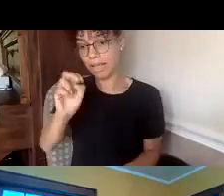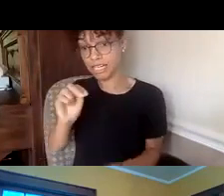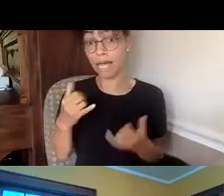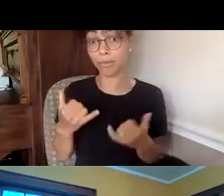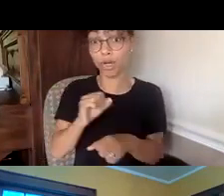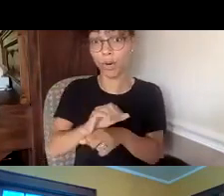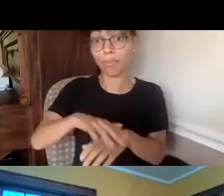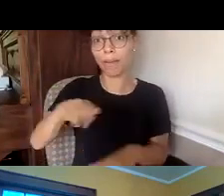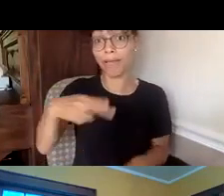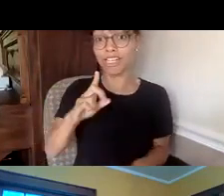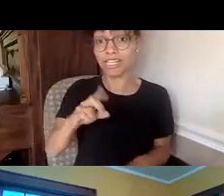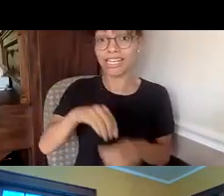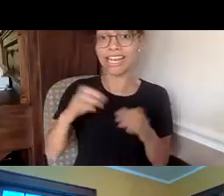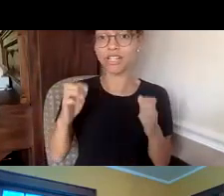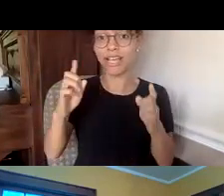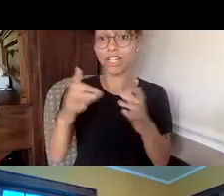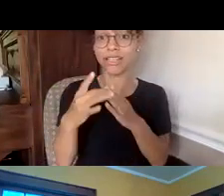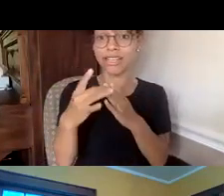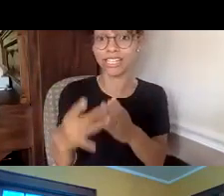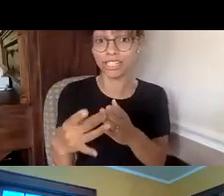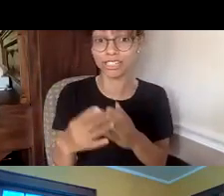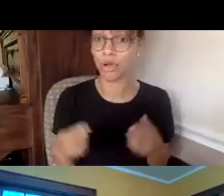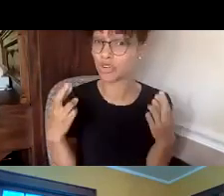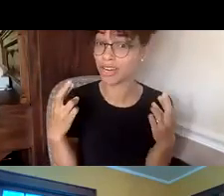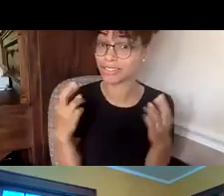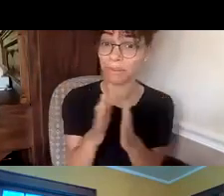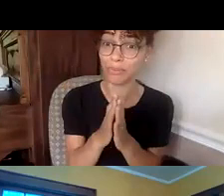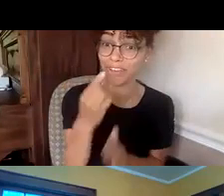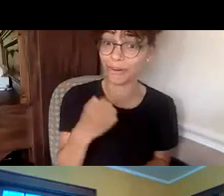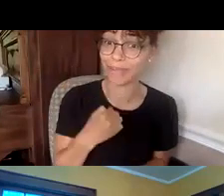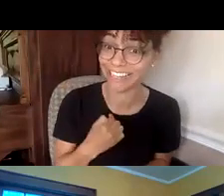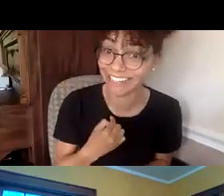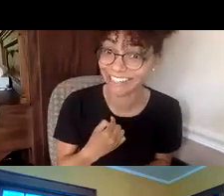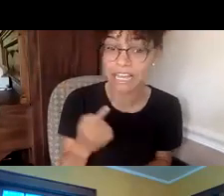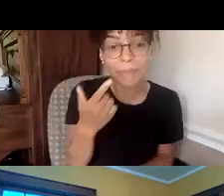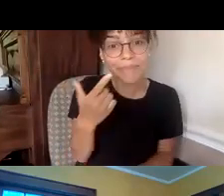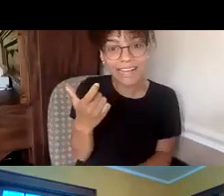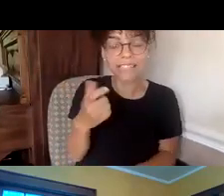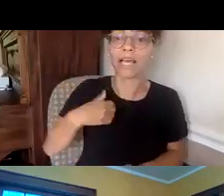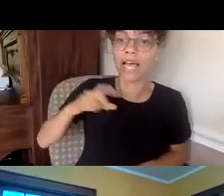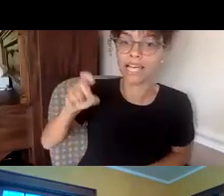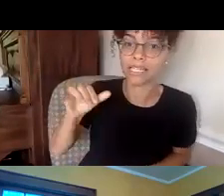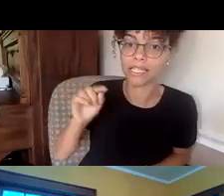my doctorate in educational leadership. So cross your fingers and pray for me because I will need it.